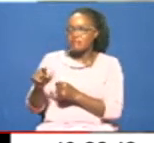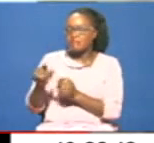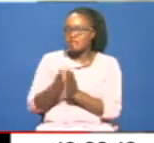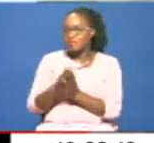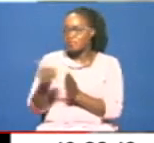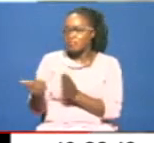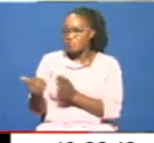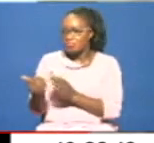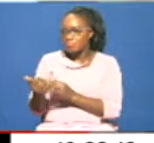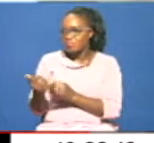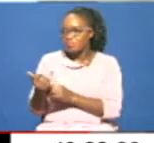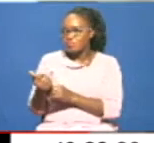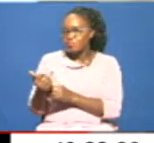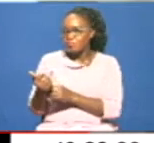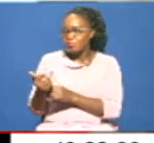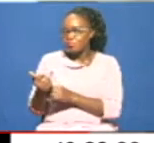and